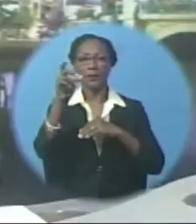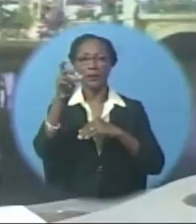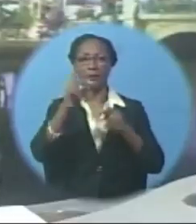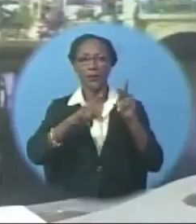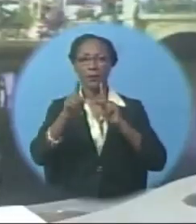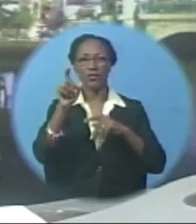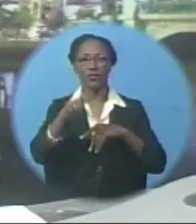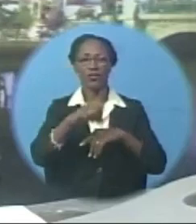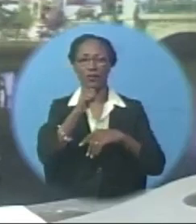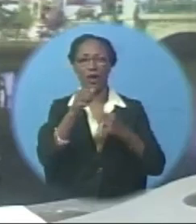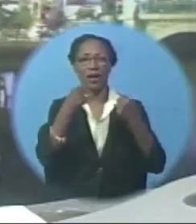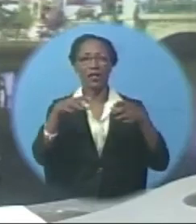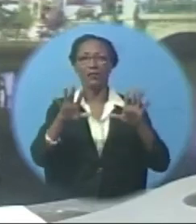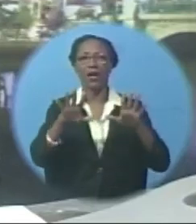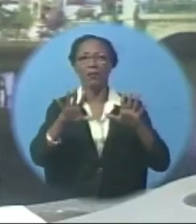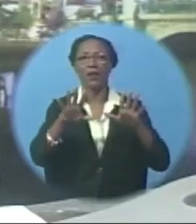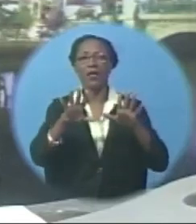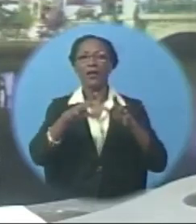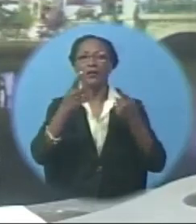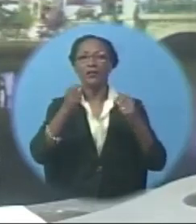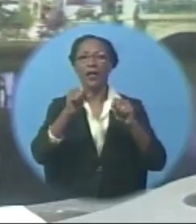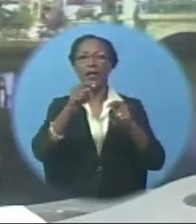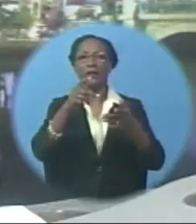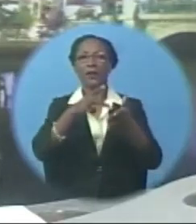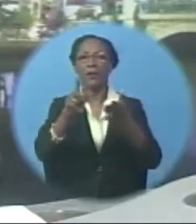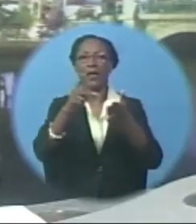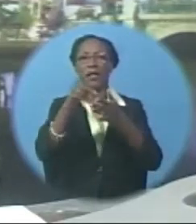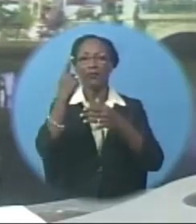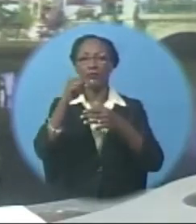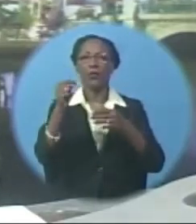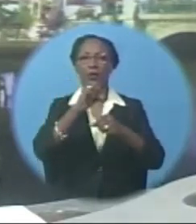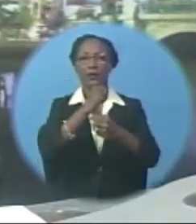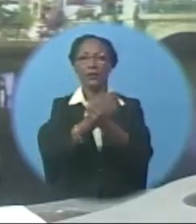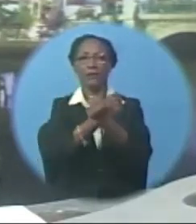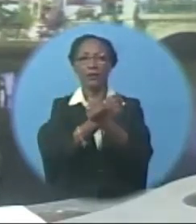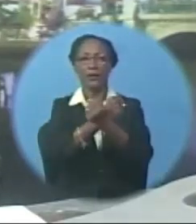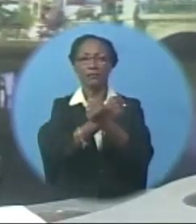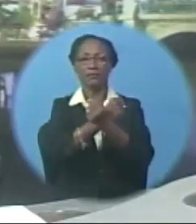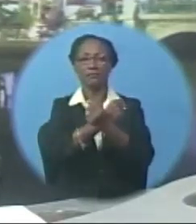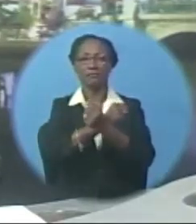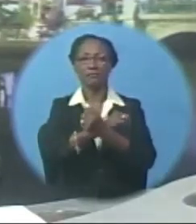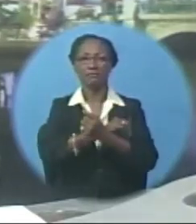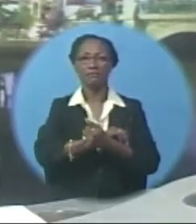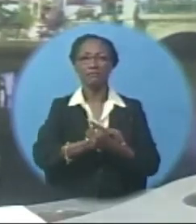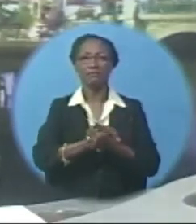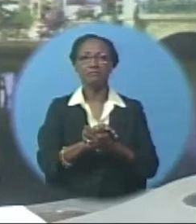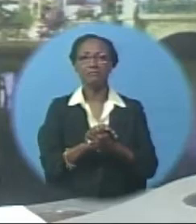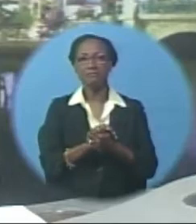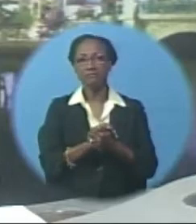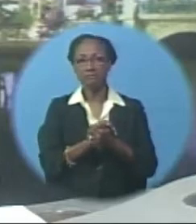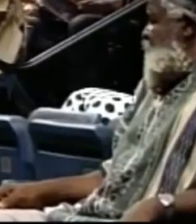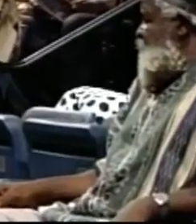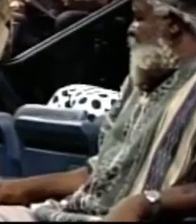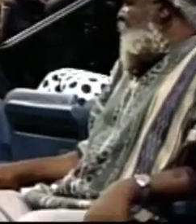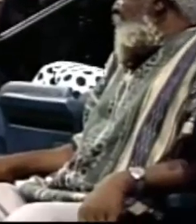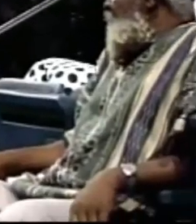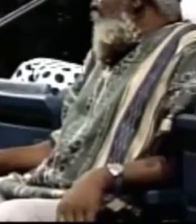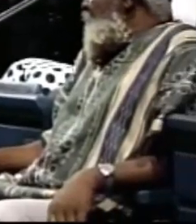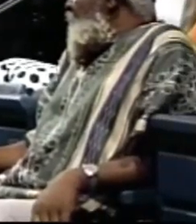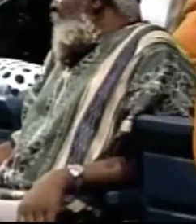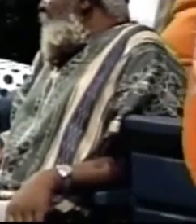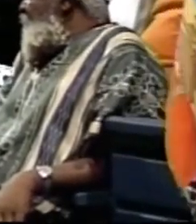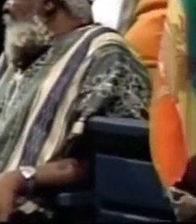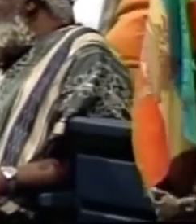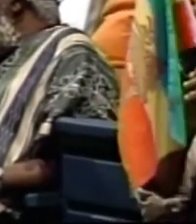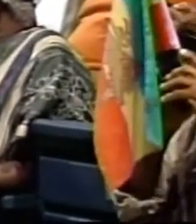Caribbean people should not give up the fight for reparations. This from Vice Chancellor of the University of the West Indies and historian Professor